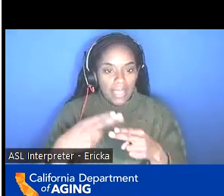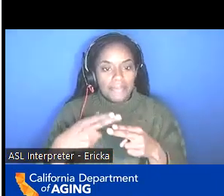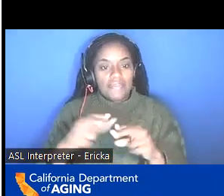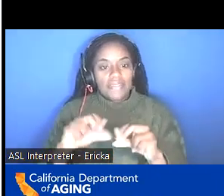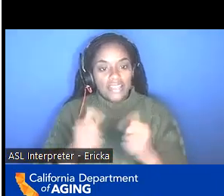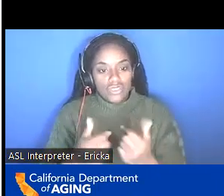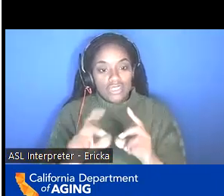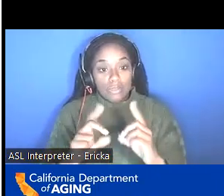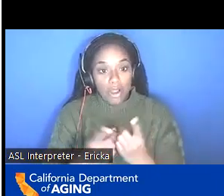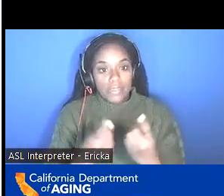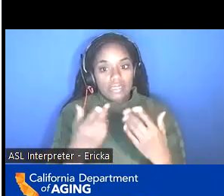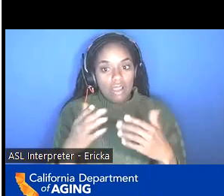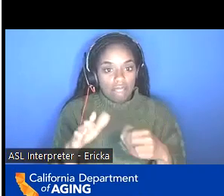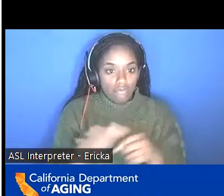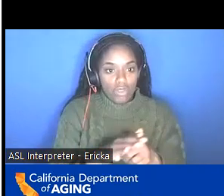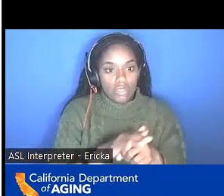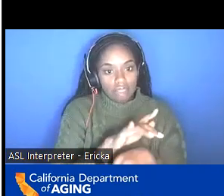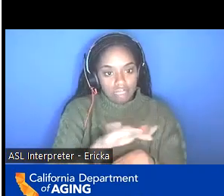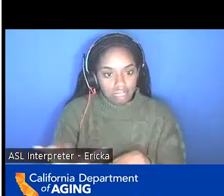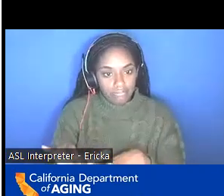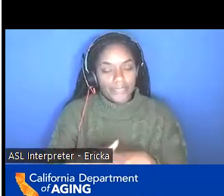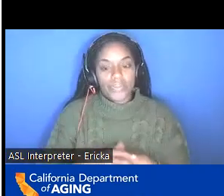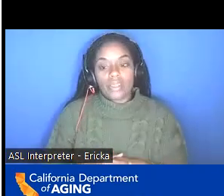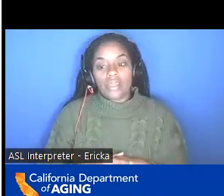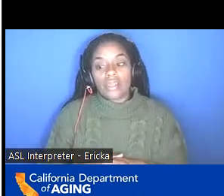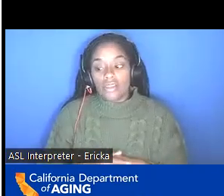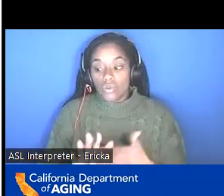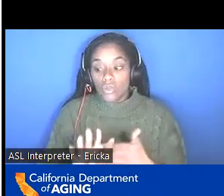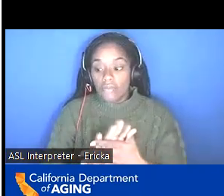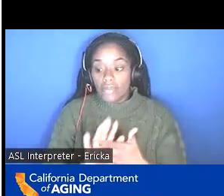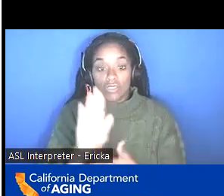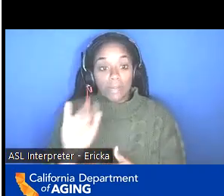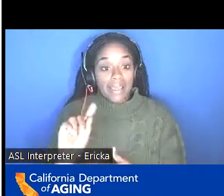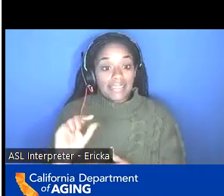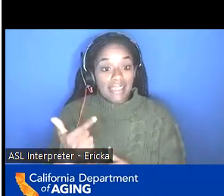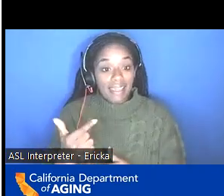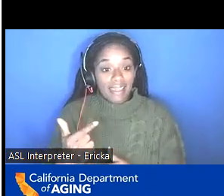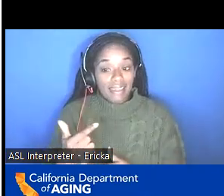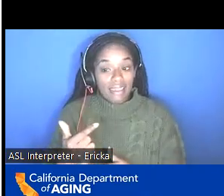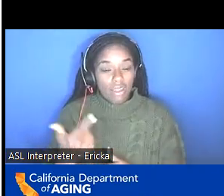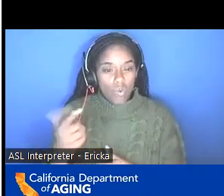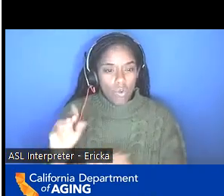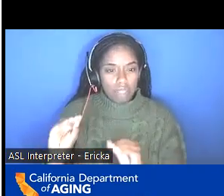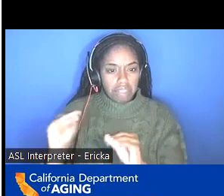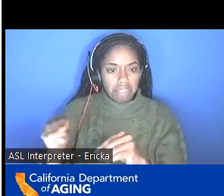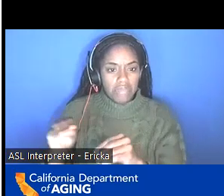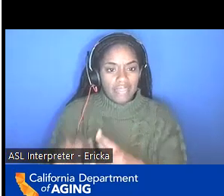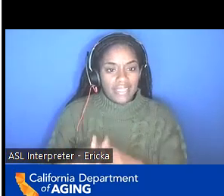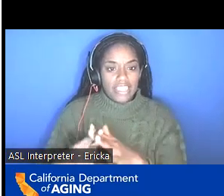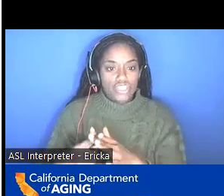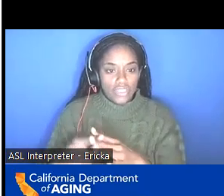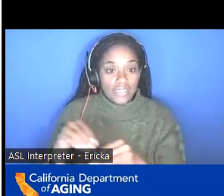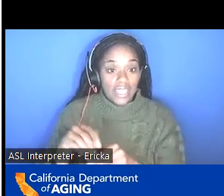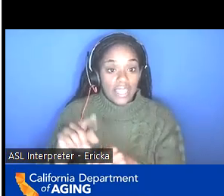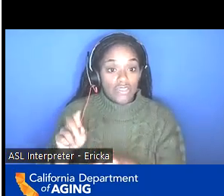are spelled out. You could also filter by tag. When we input the initiatives into our tracker, we